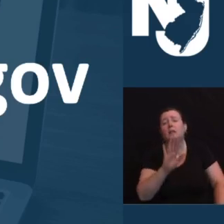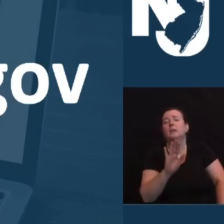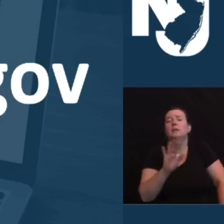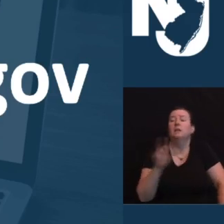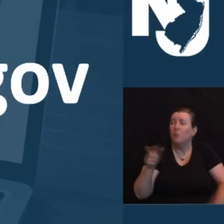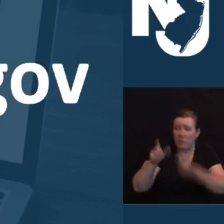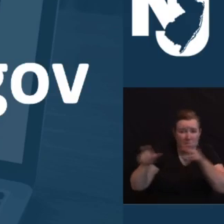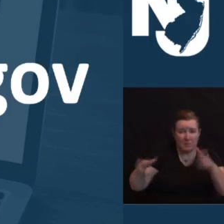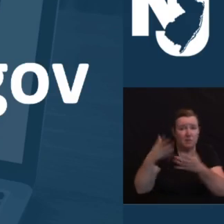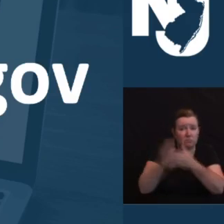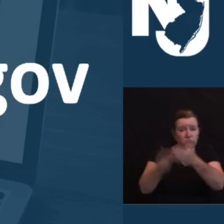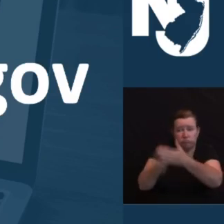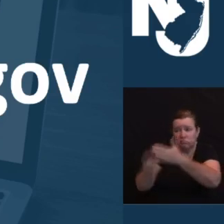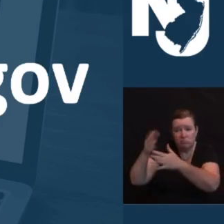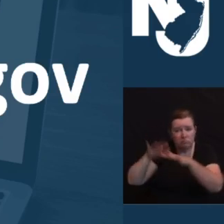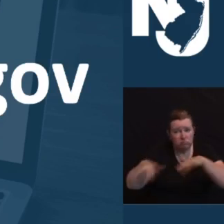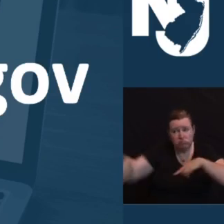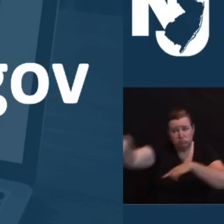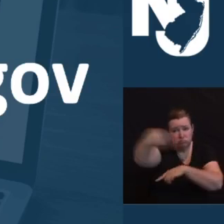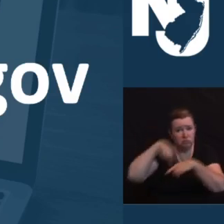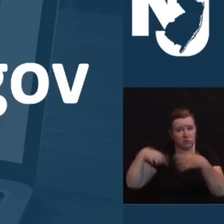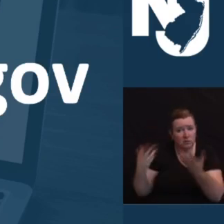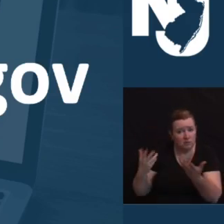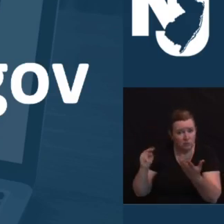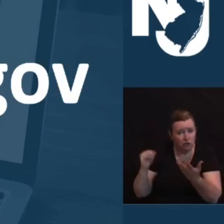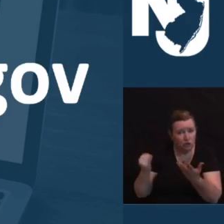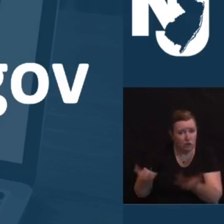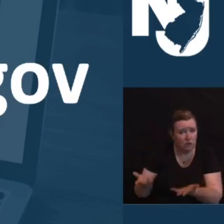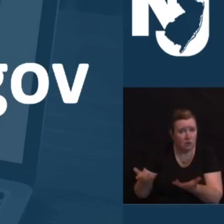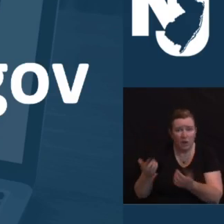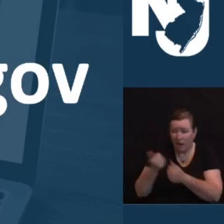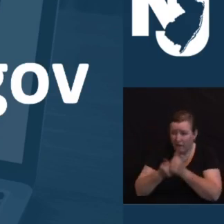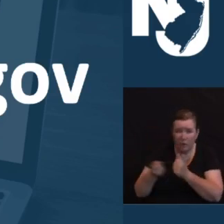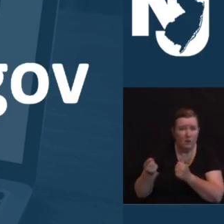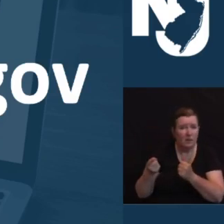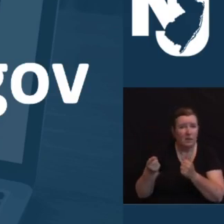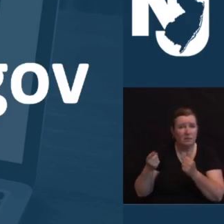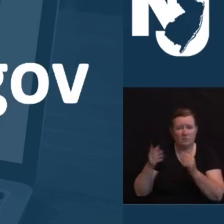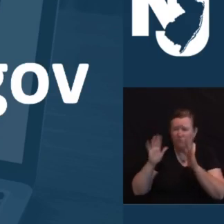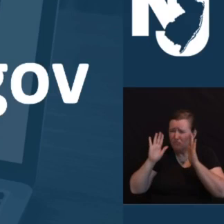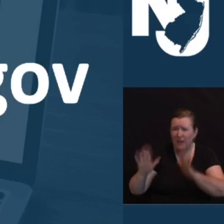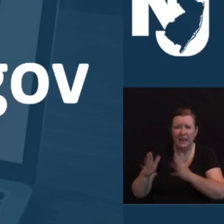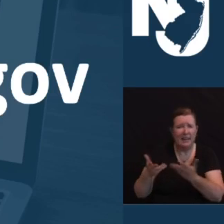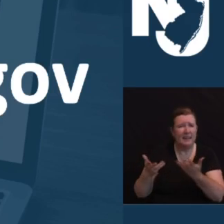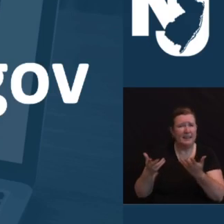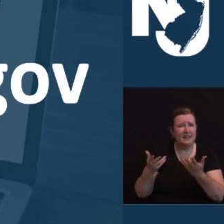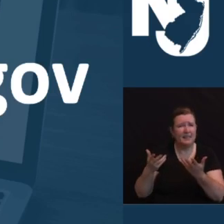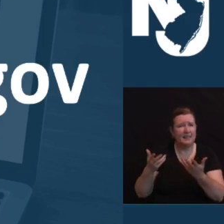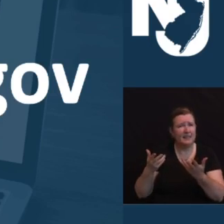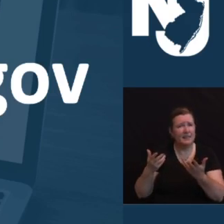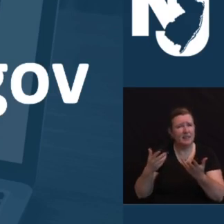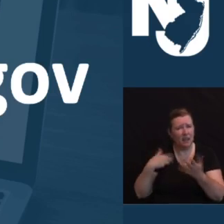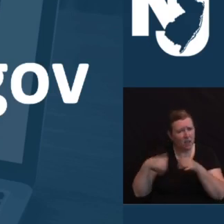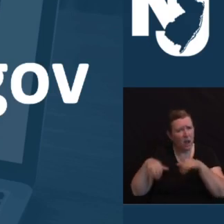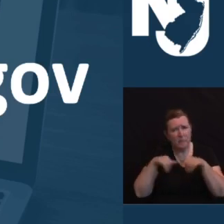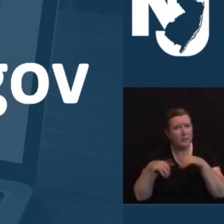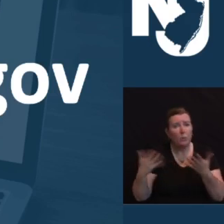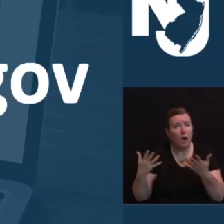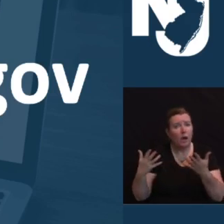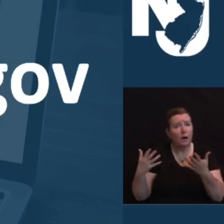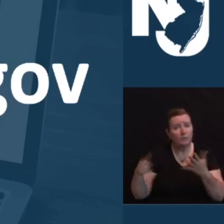people are and as different as they are in their lives lived, each one of them is extraordinary, but there are two things in common. Number one, they fought